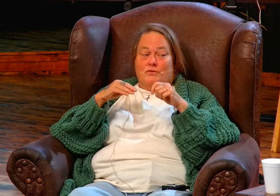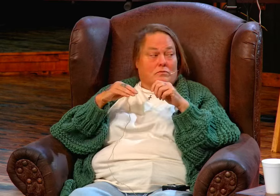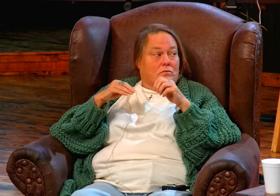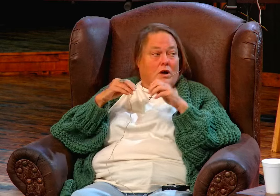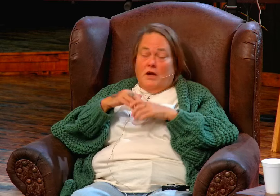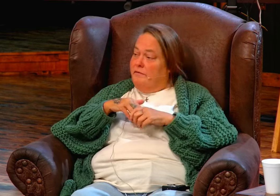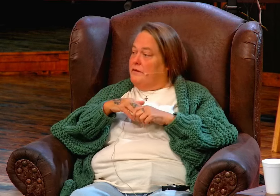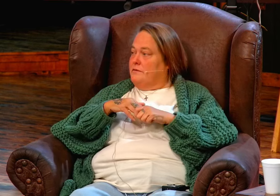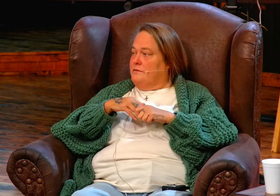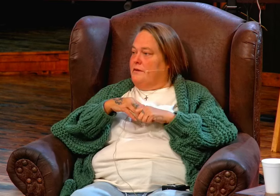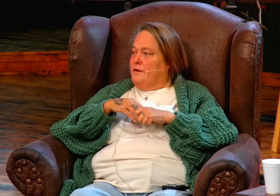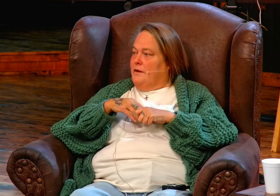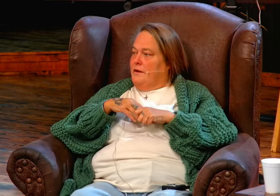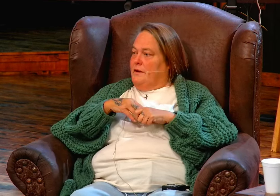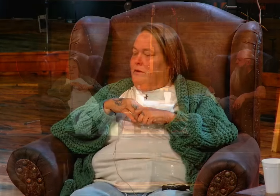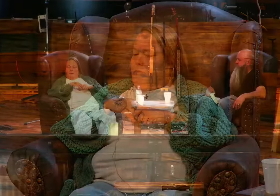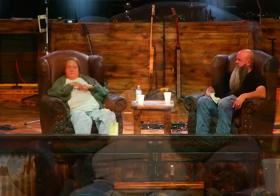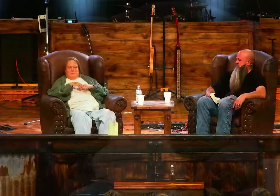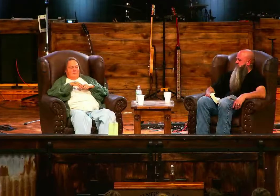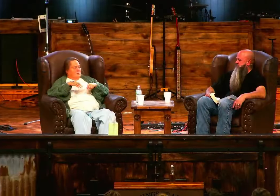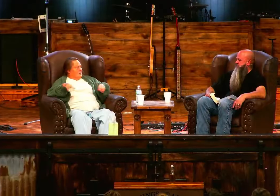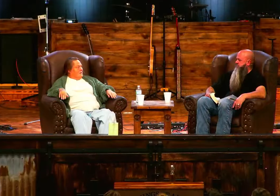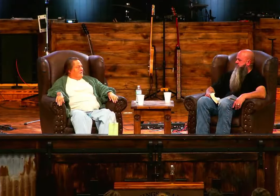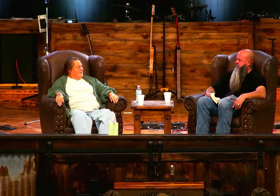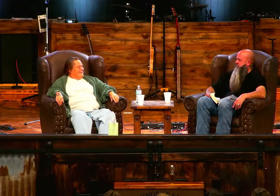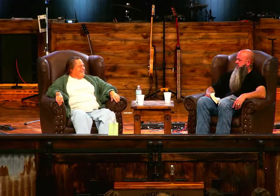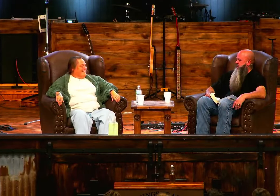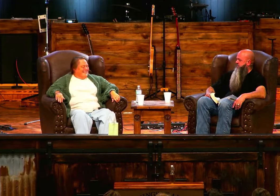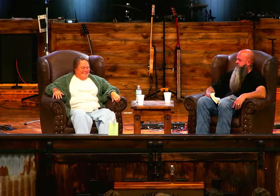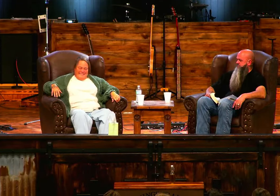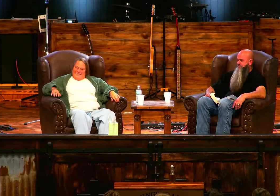There's a coven. Really?